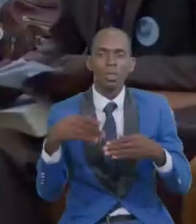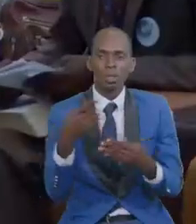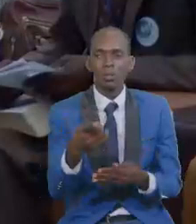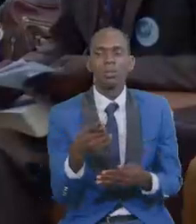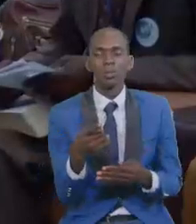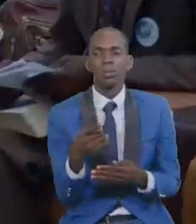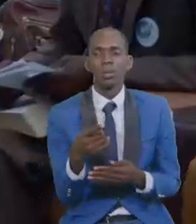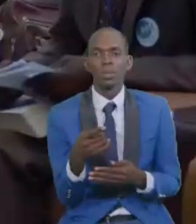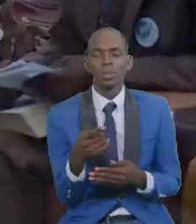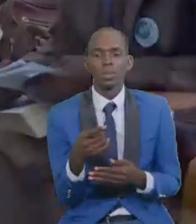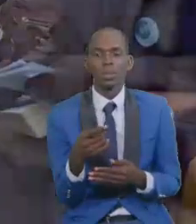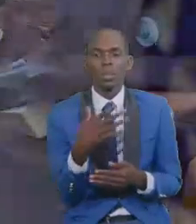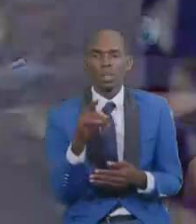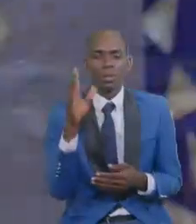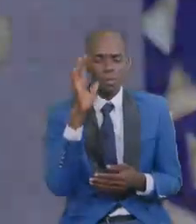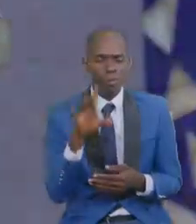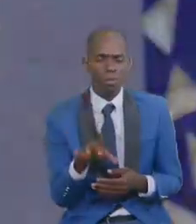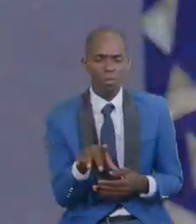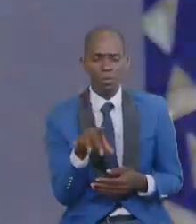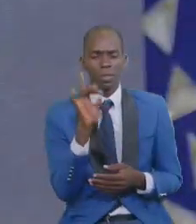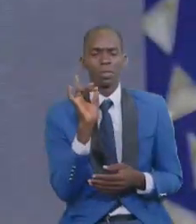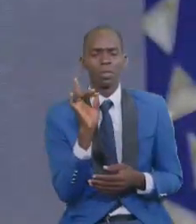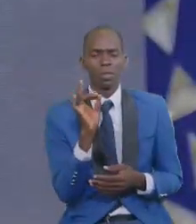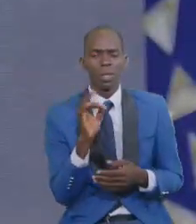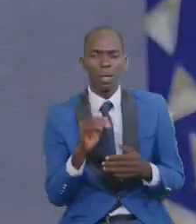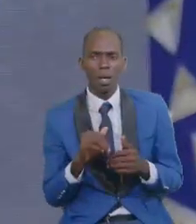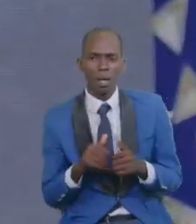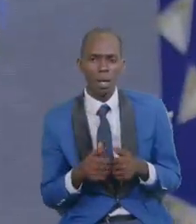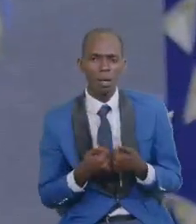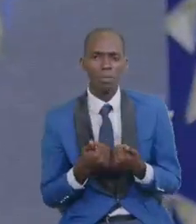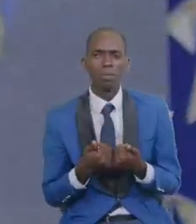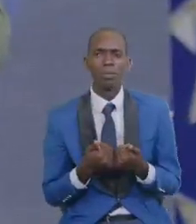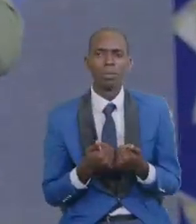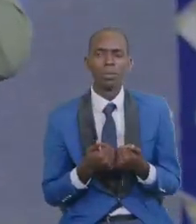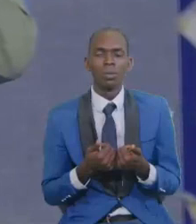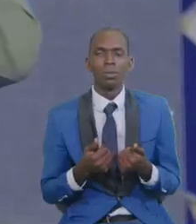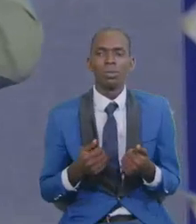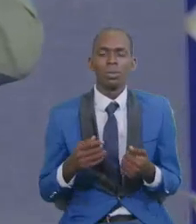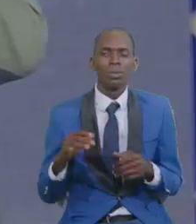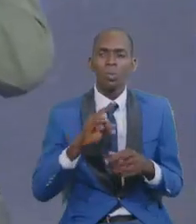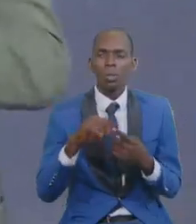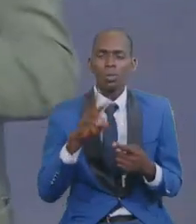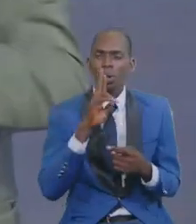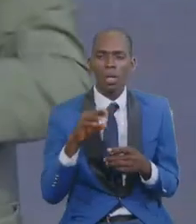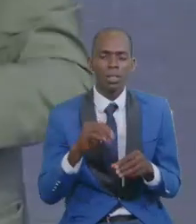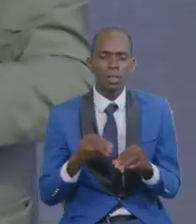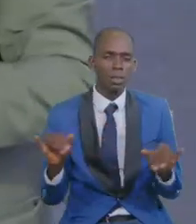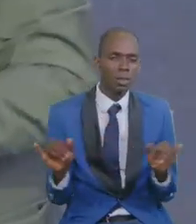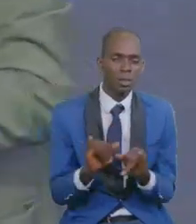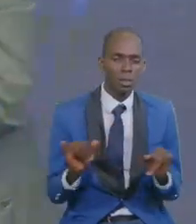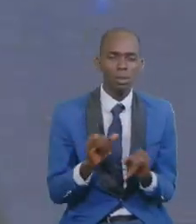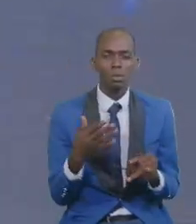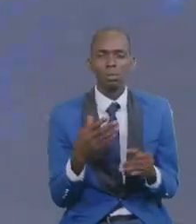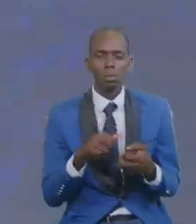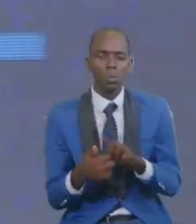discover how to laugh when you in the same situation you've been weeping in the past.